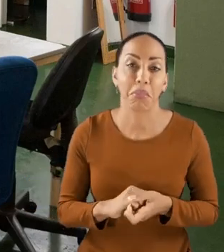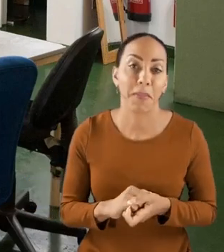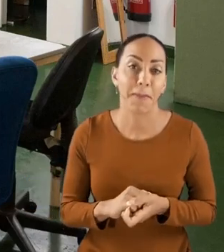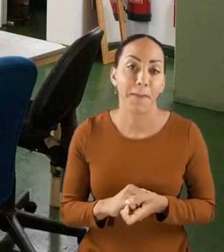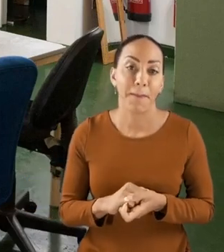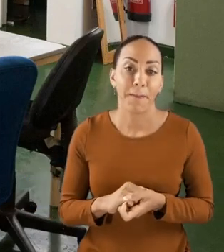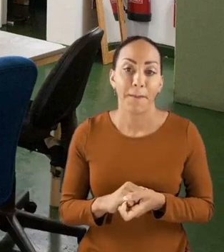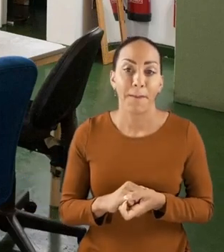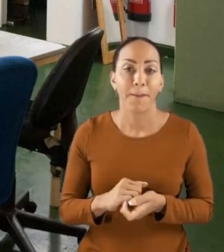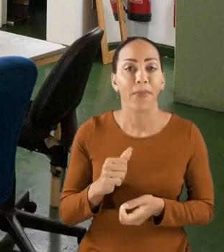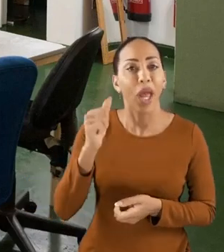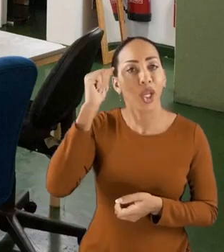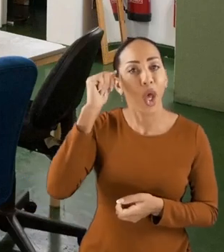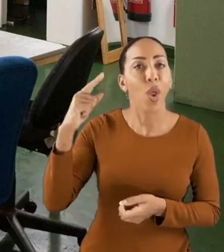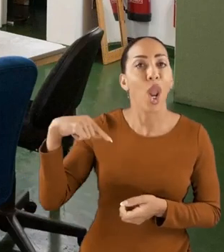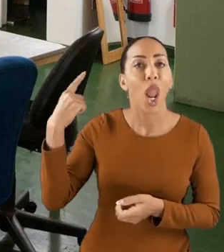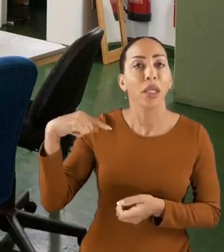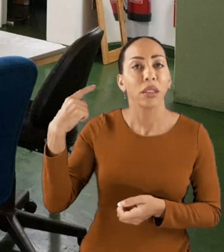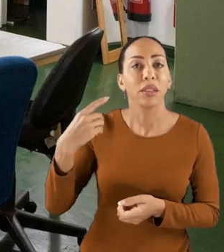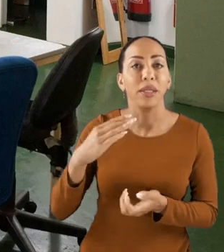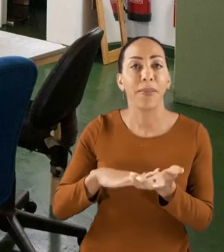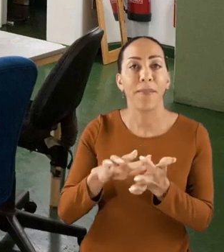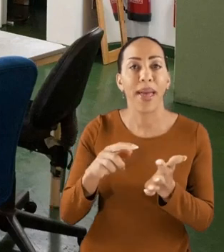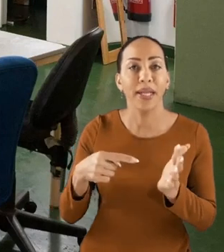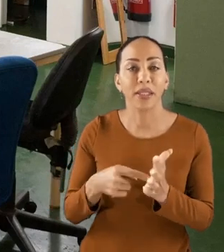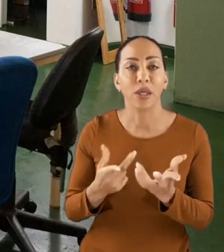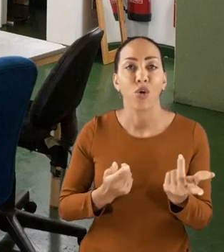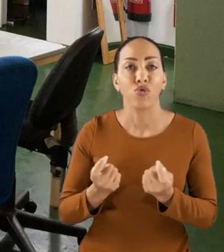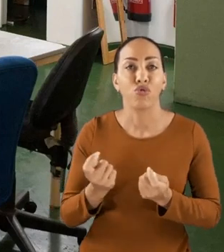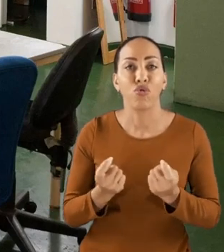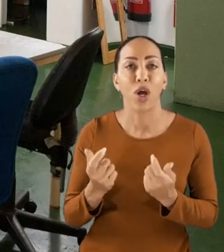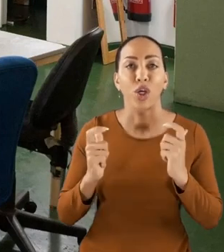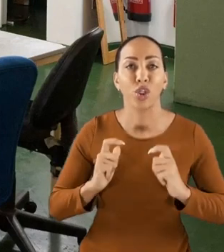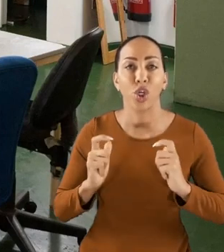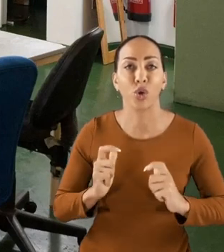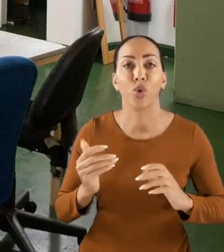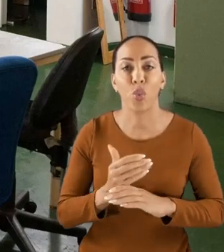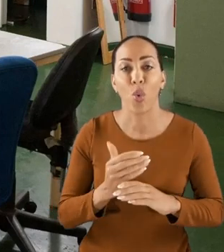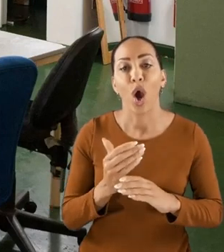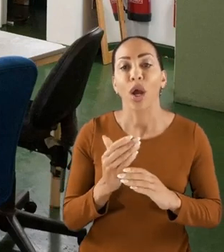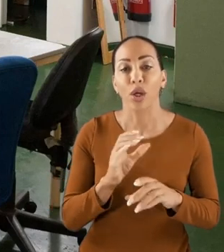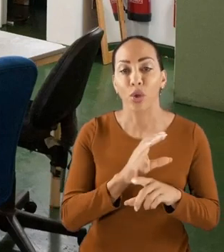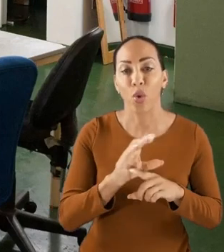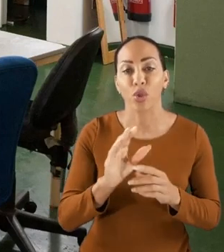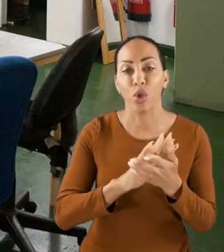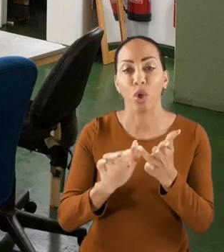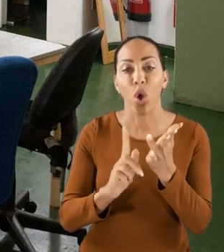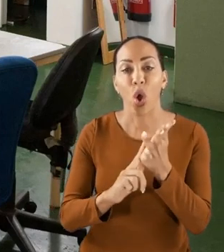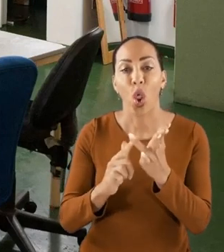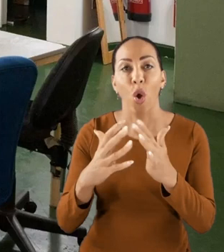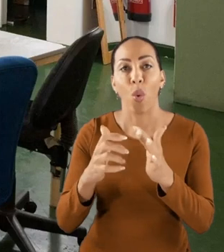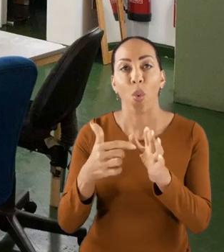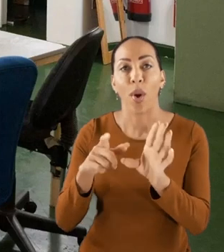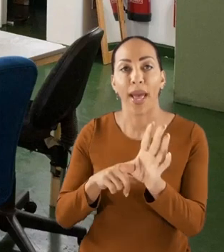I'm just thinking, I know that London Met run a social work course, which isn't far from you up on Holloway Road. Maybe we could